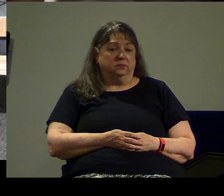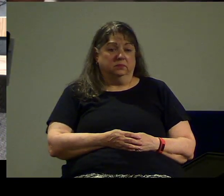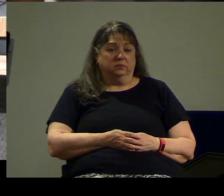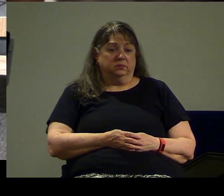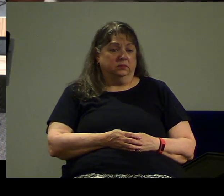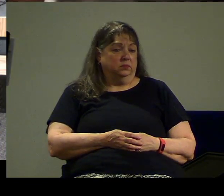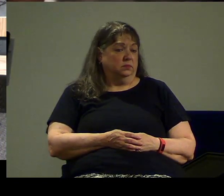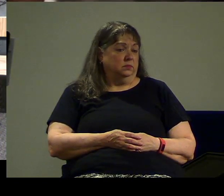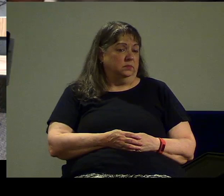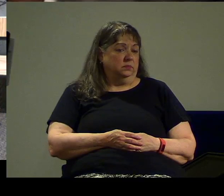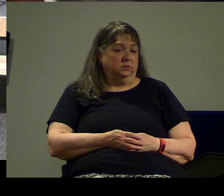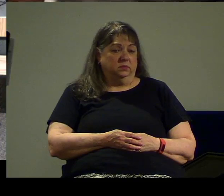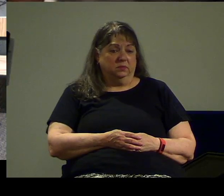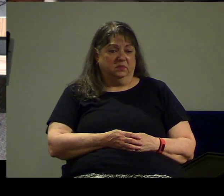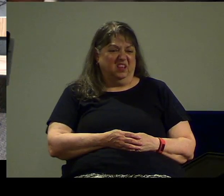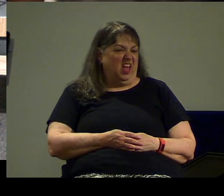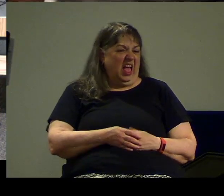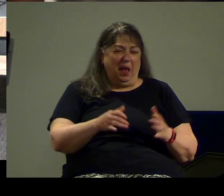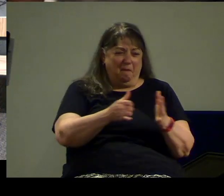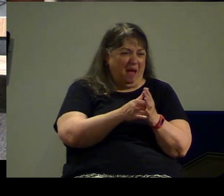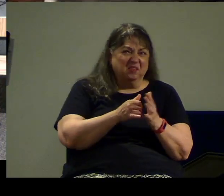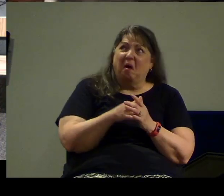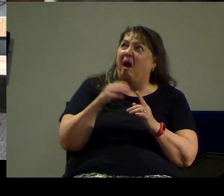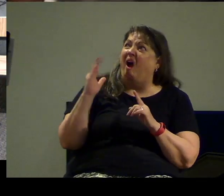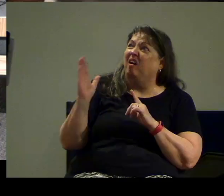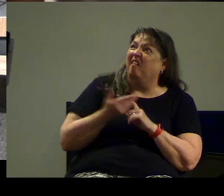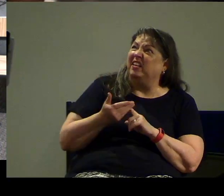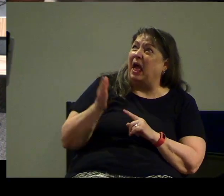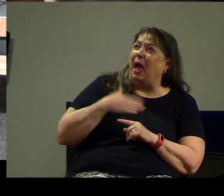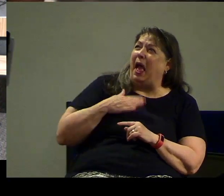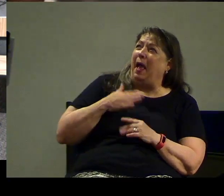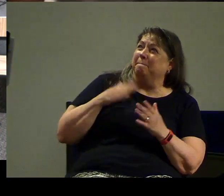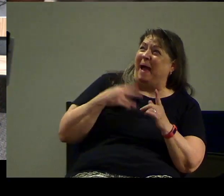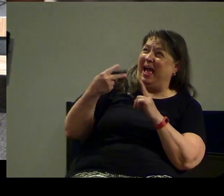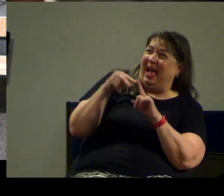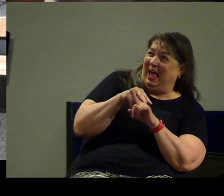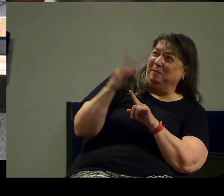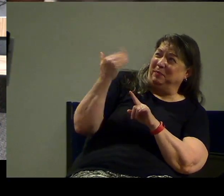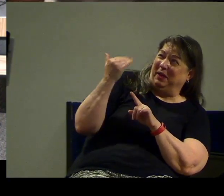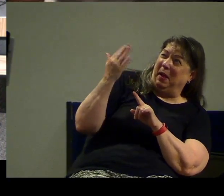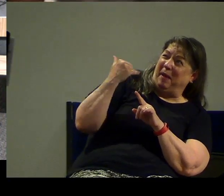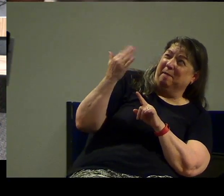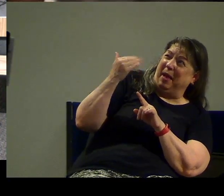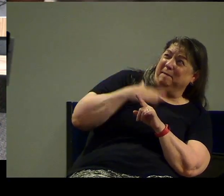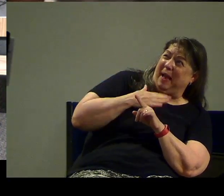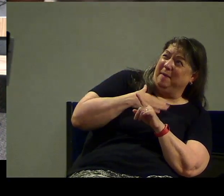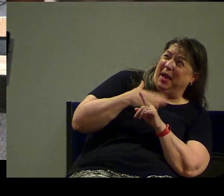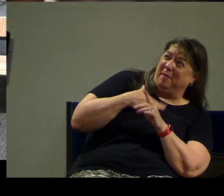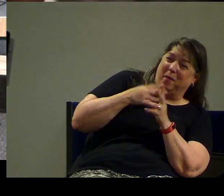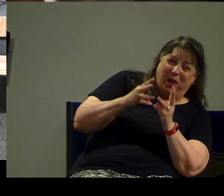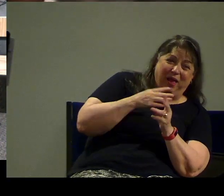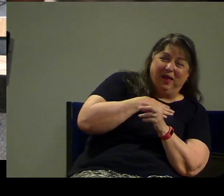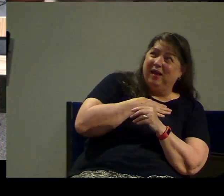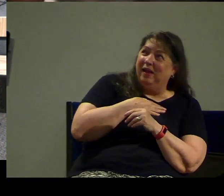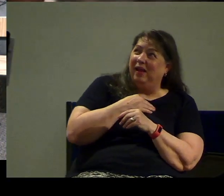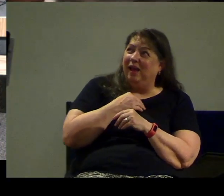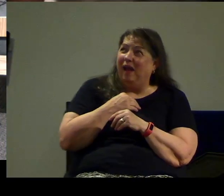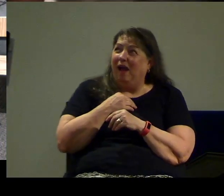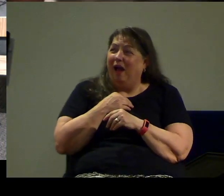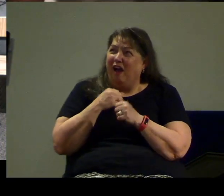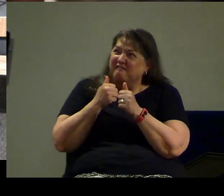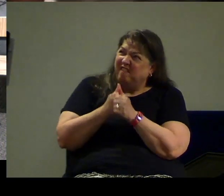Nobody can persuade God to judge this way or to judge that way, to judge in this one's favor or that one's